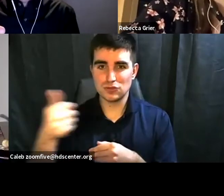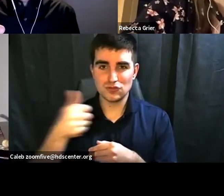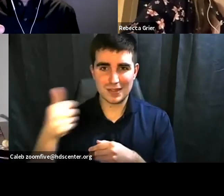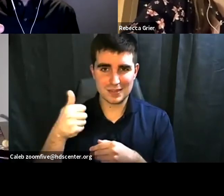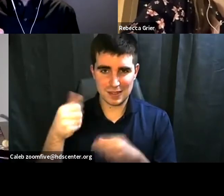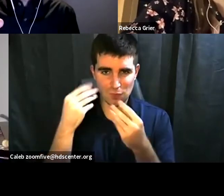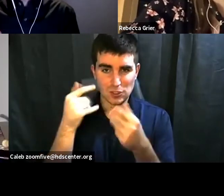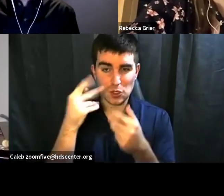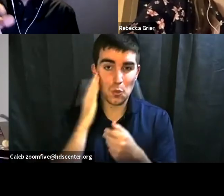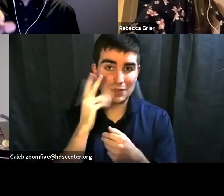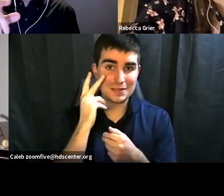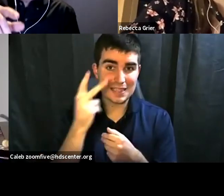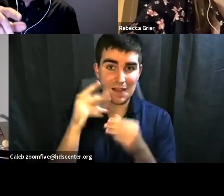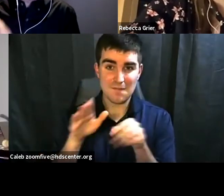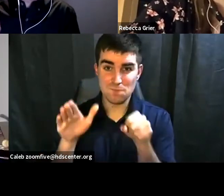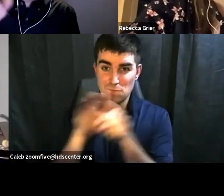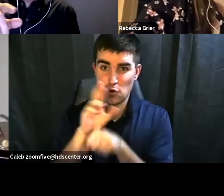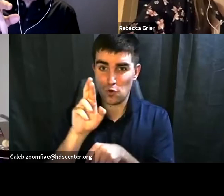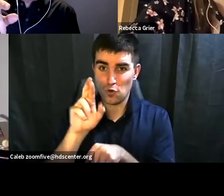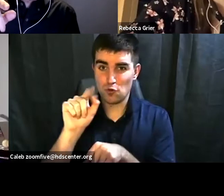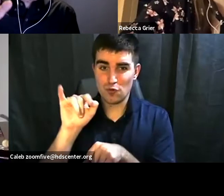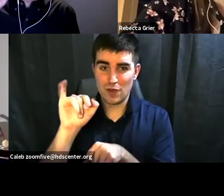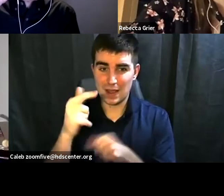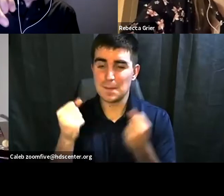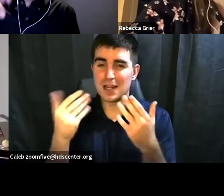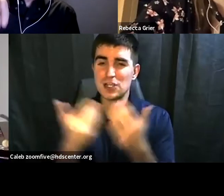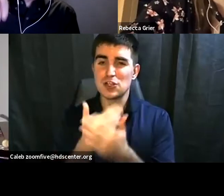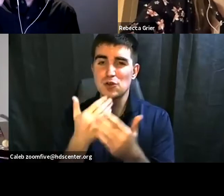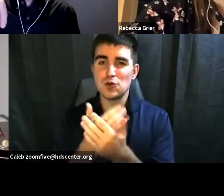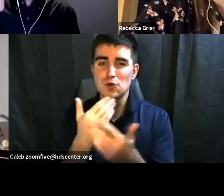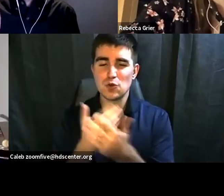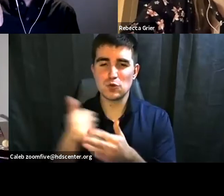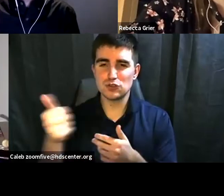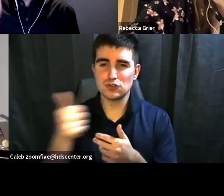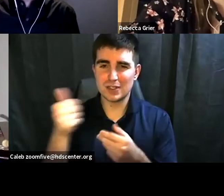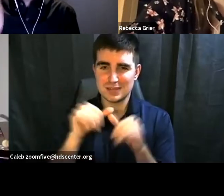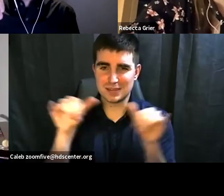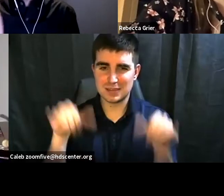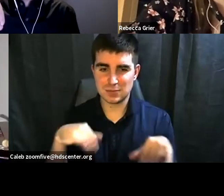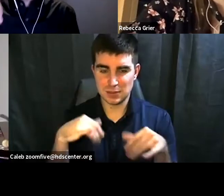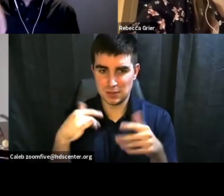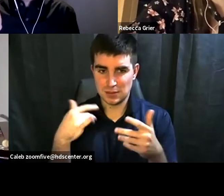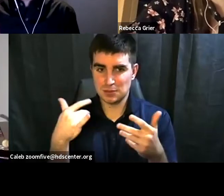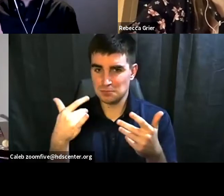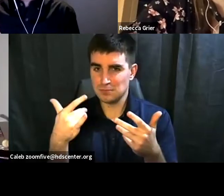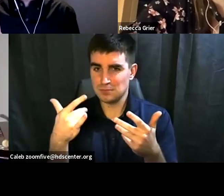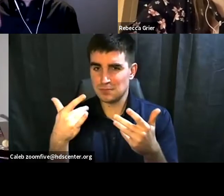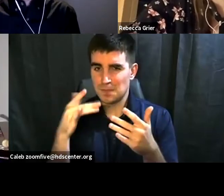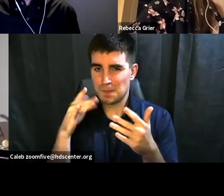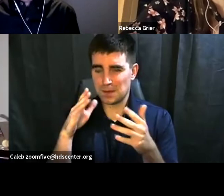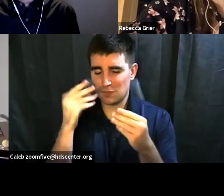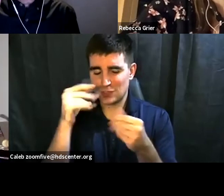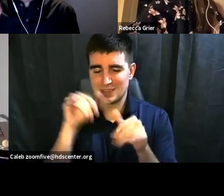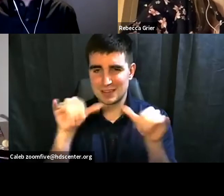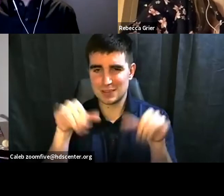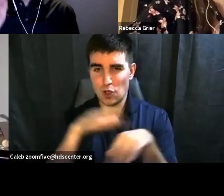ratings. And in fact, a lot of new transit systems, their information systems that are on the buses actually keep track of how full buses are